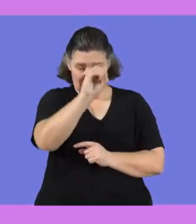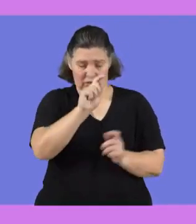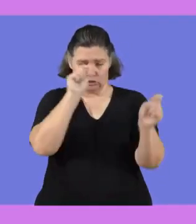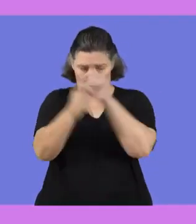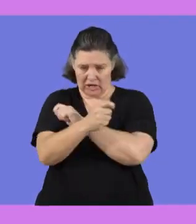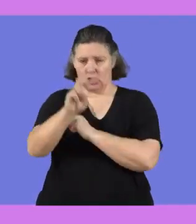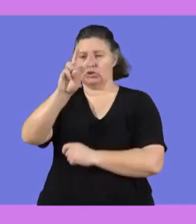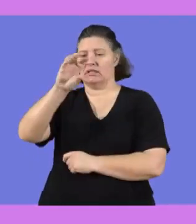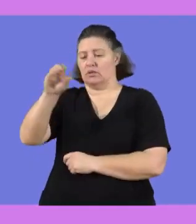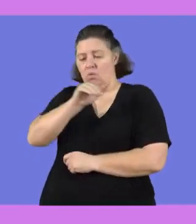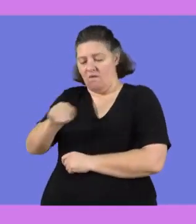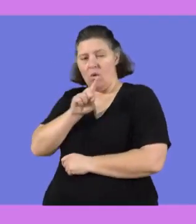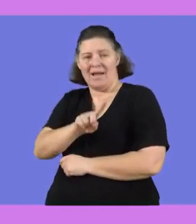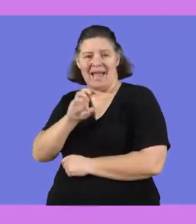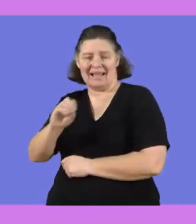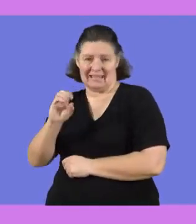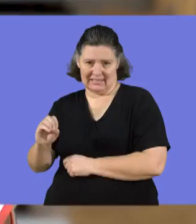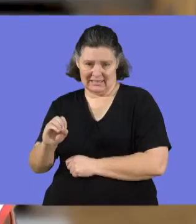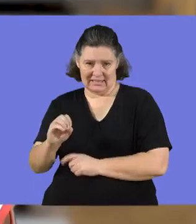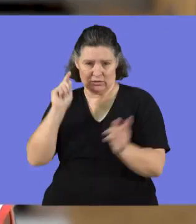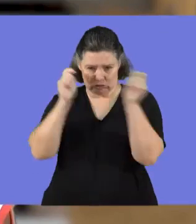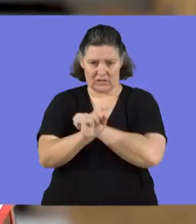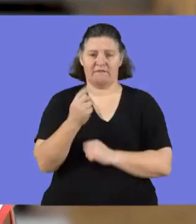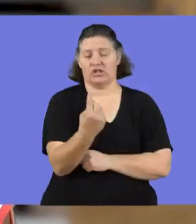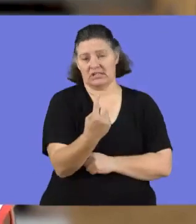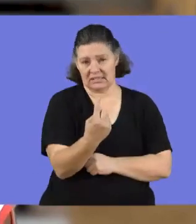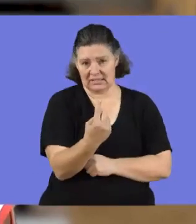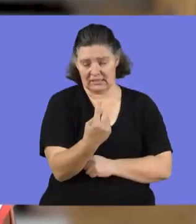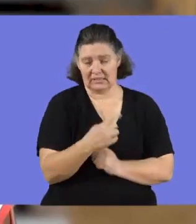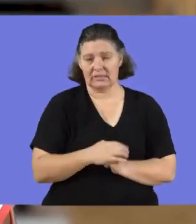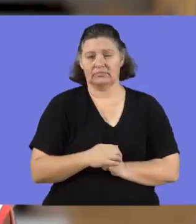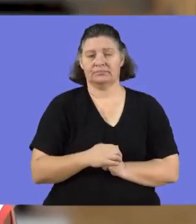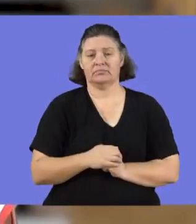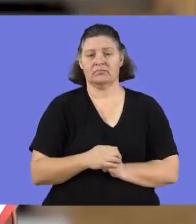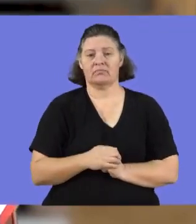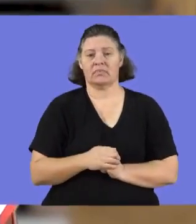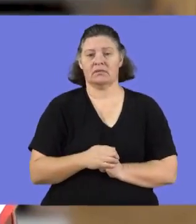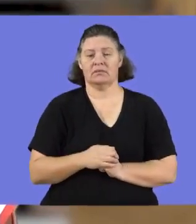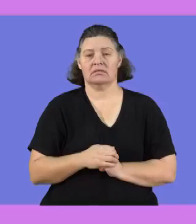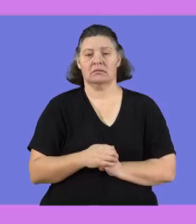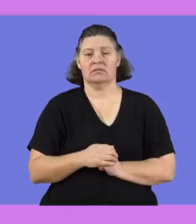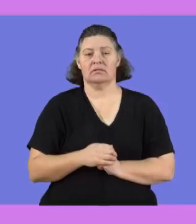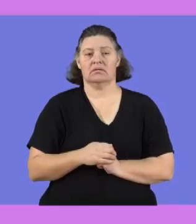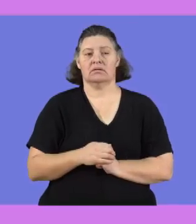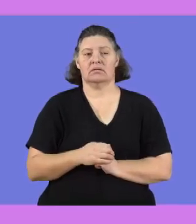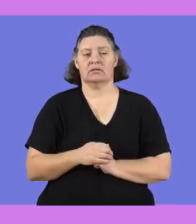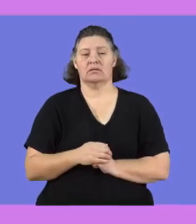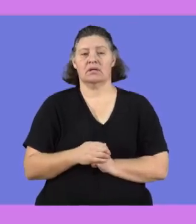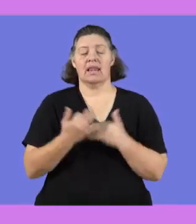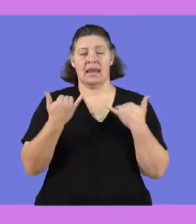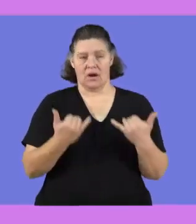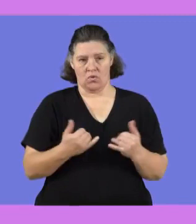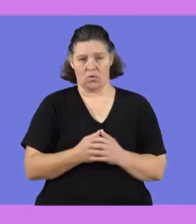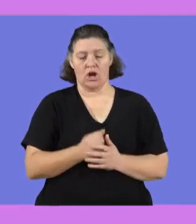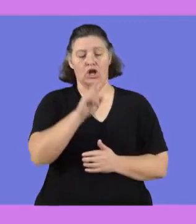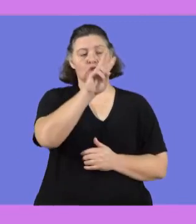that before you can do your calculation, you change it to a fraction form. So as we change it to a fraction form,